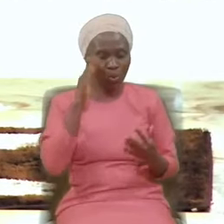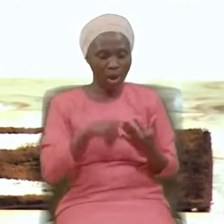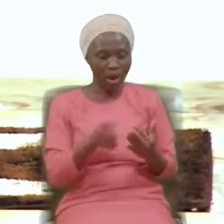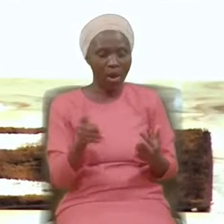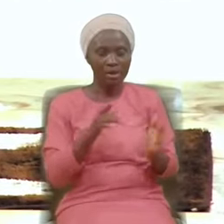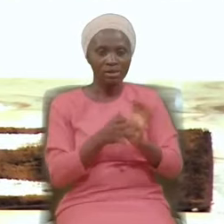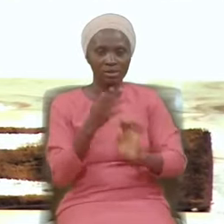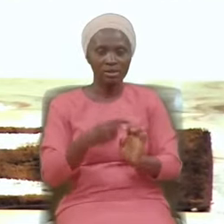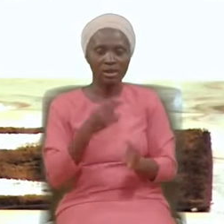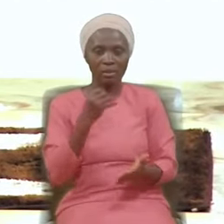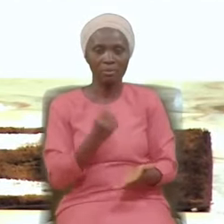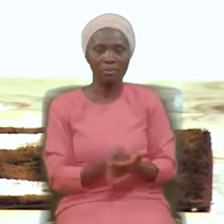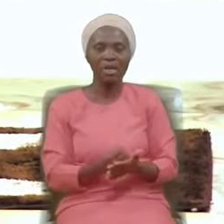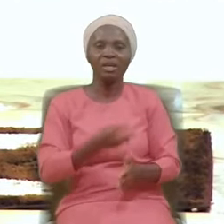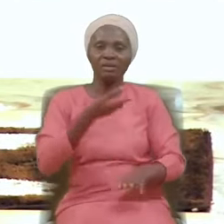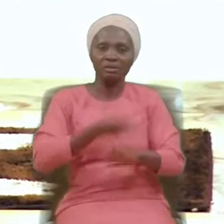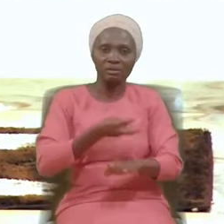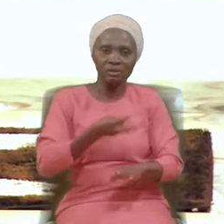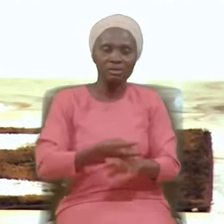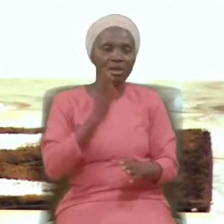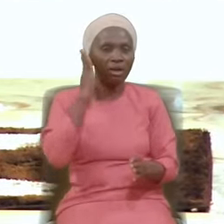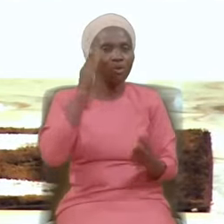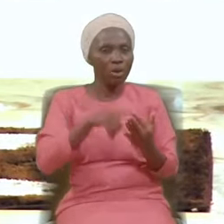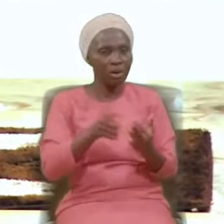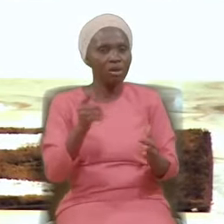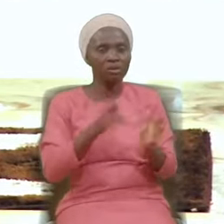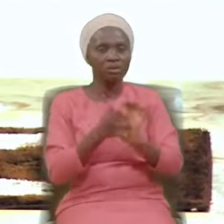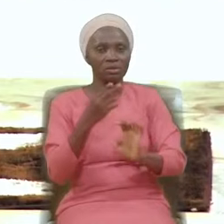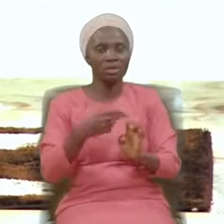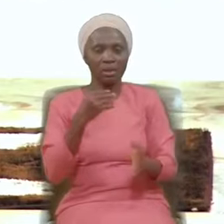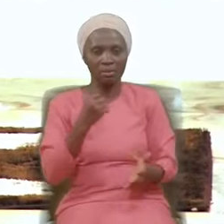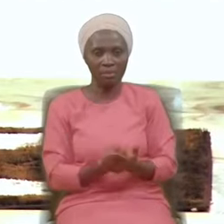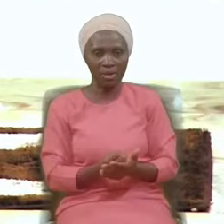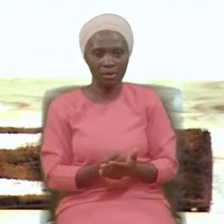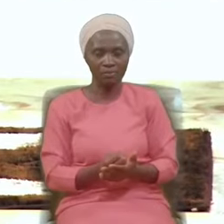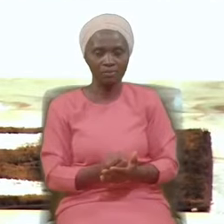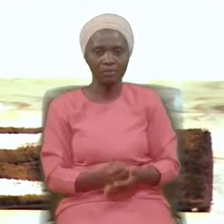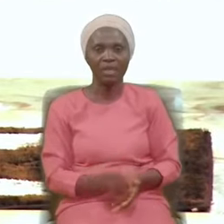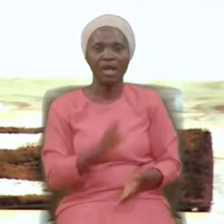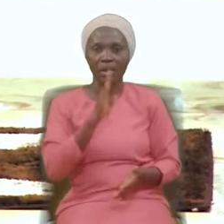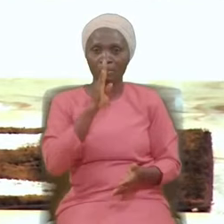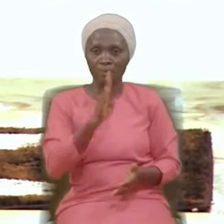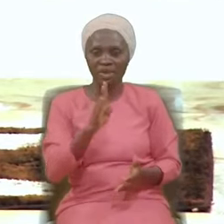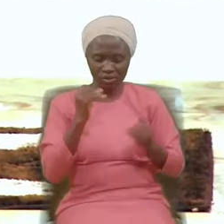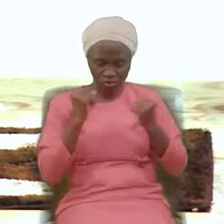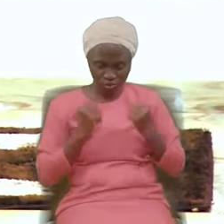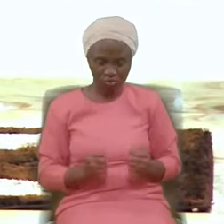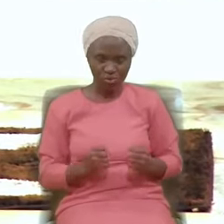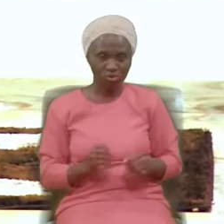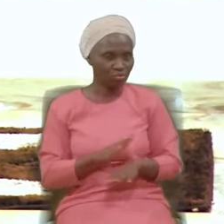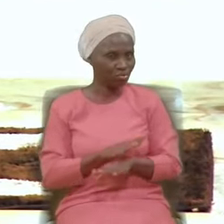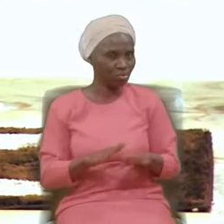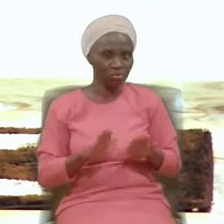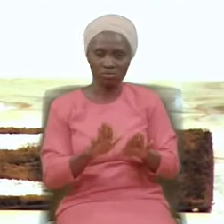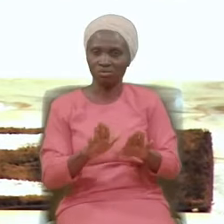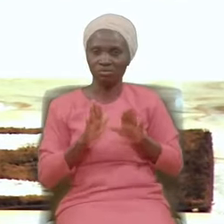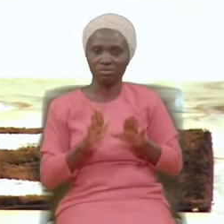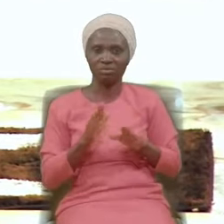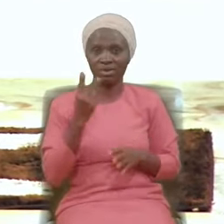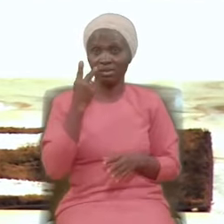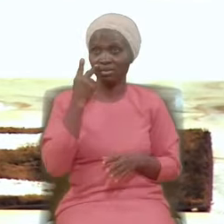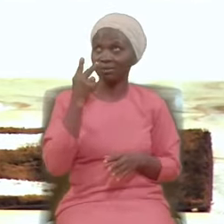Impossibilities will vanish away. Be strong. Fear not. Behold, your God will